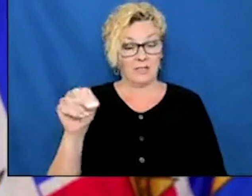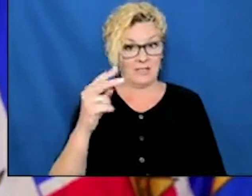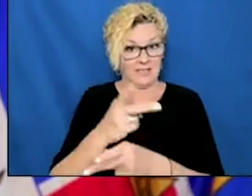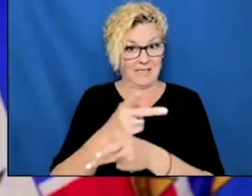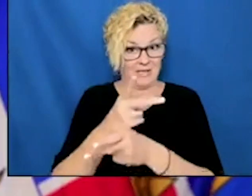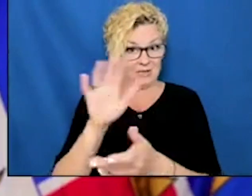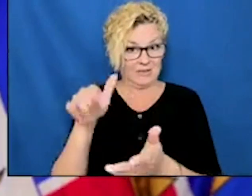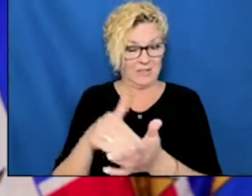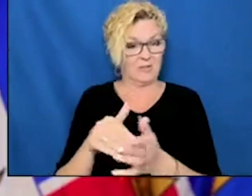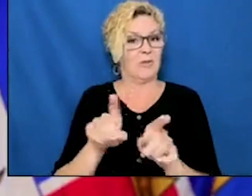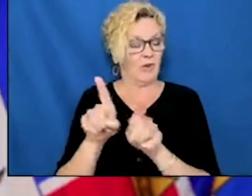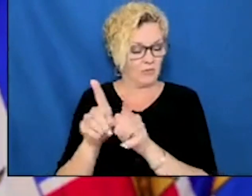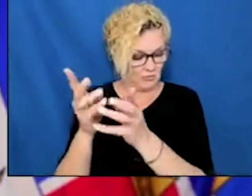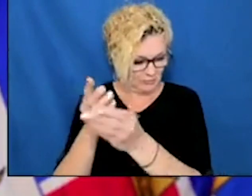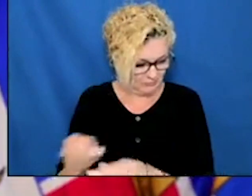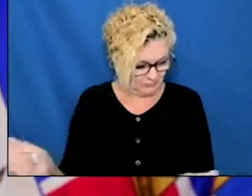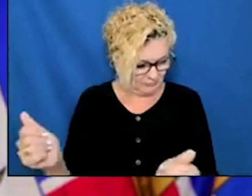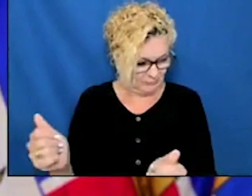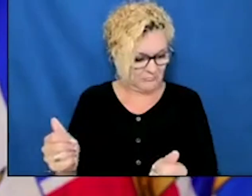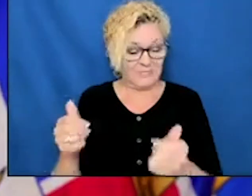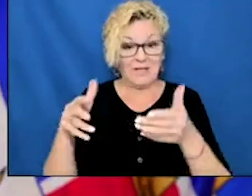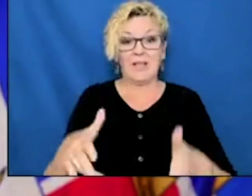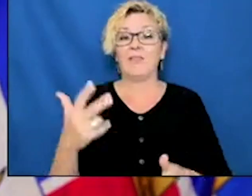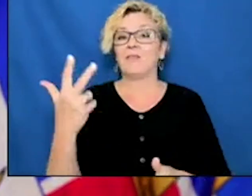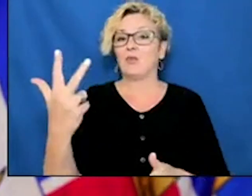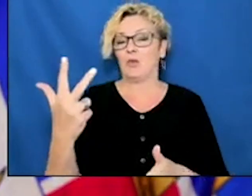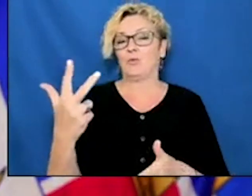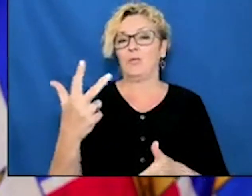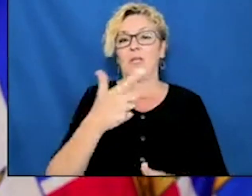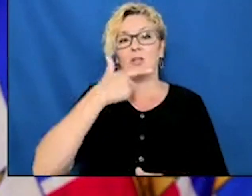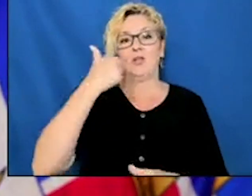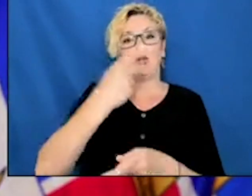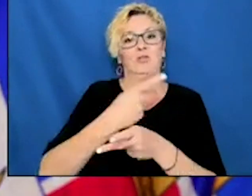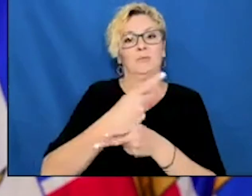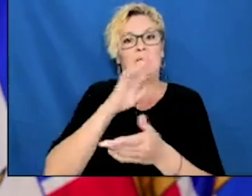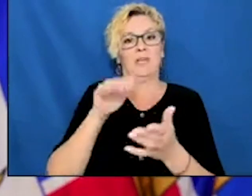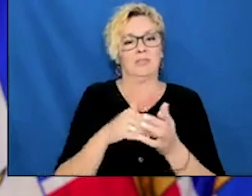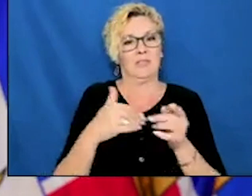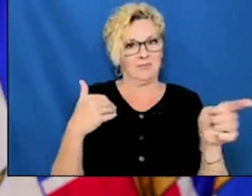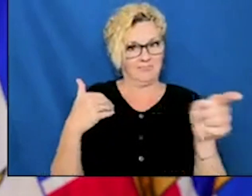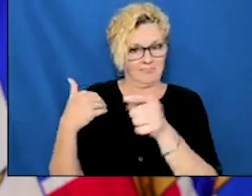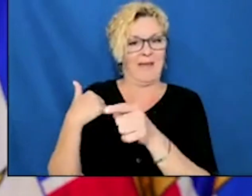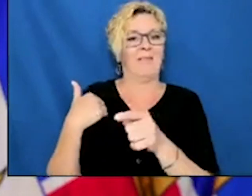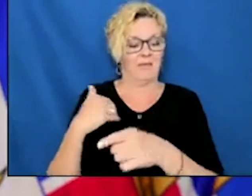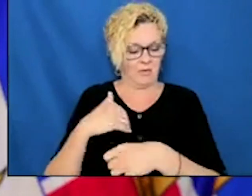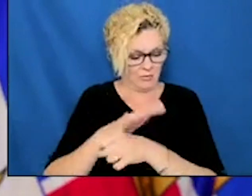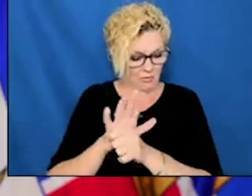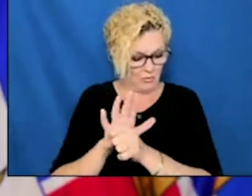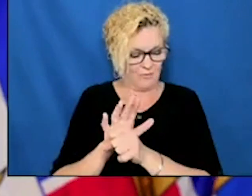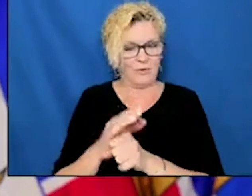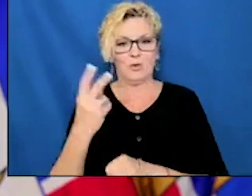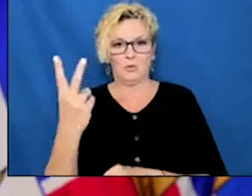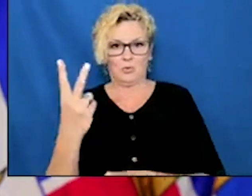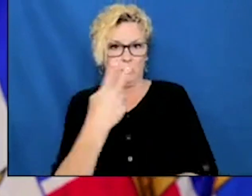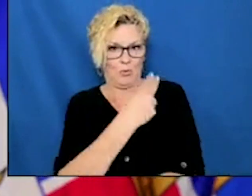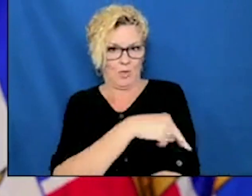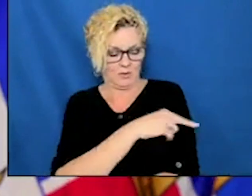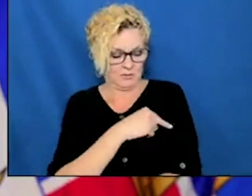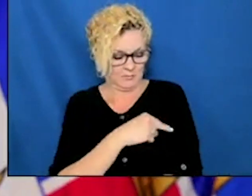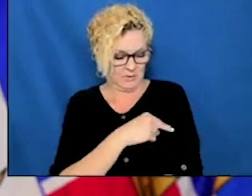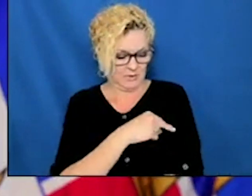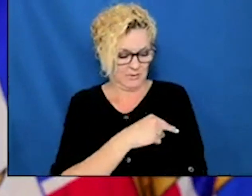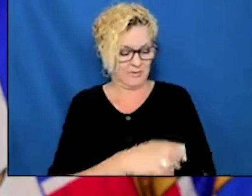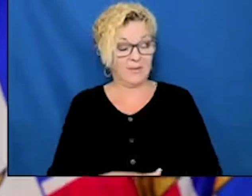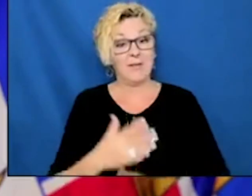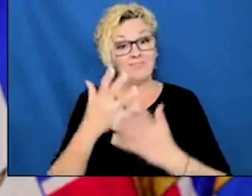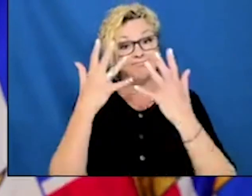Sadly, over this past weekend, we've lost another 20 people in British Columbia to COVID-19, bringing the total number of people who've died in our